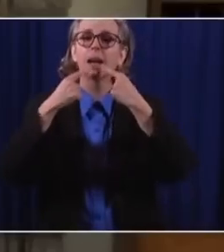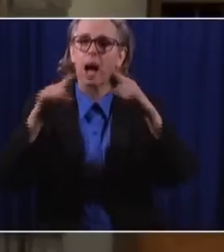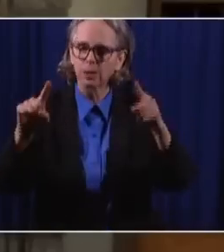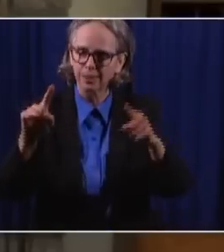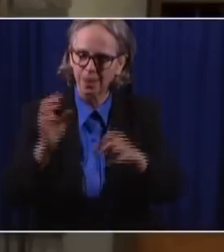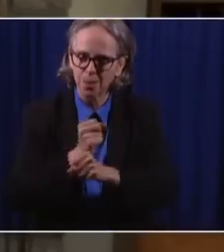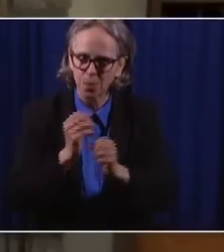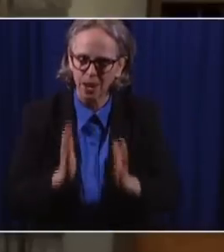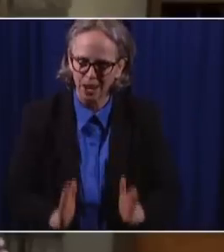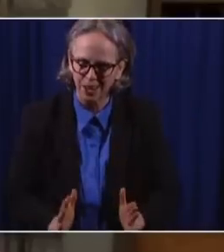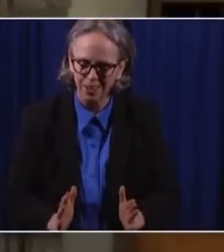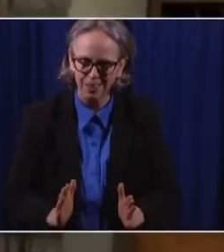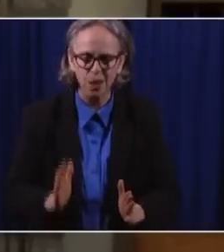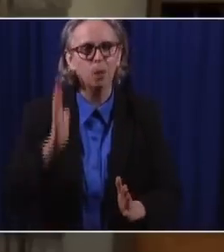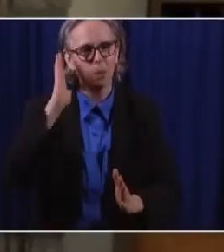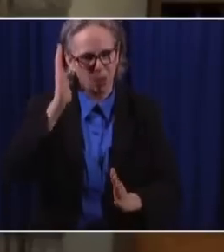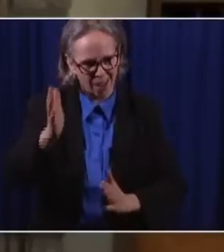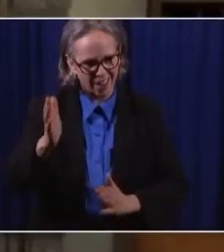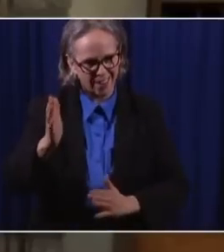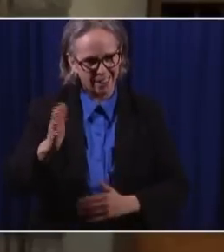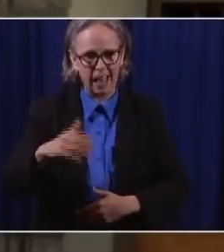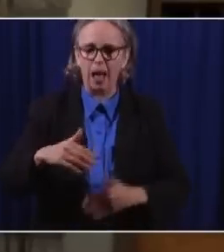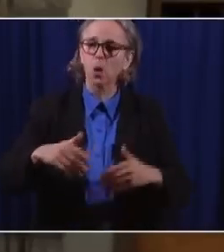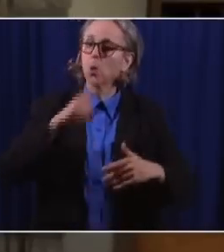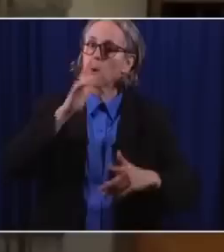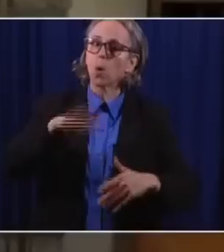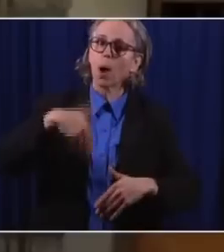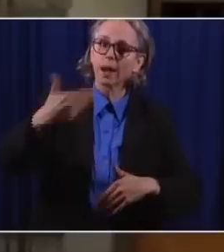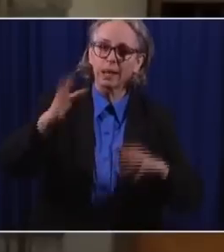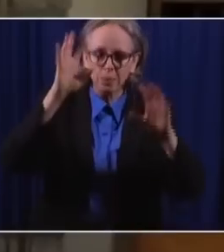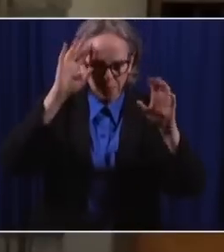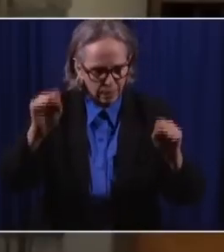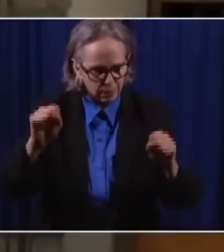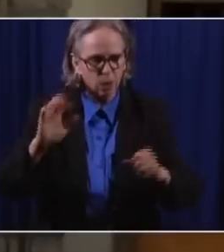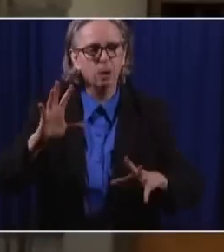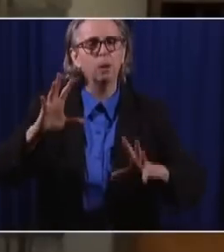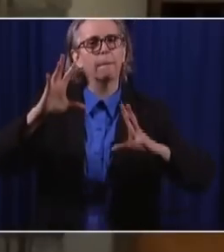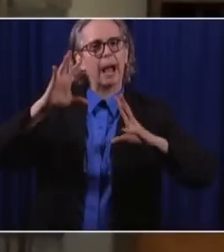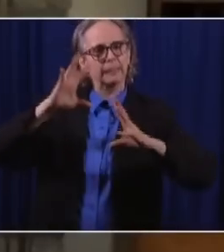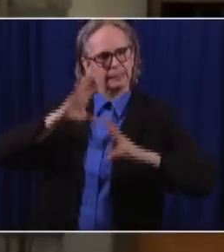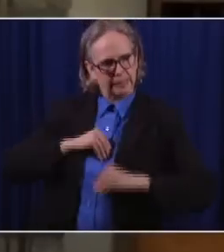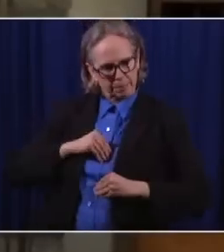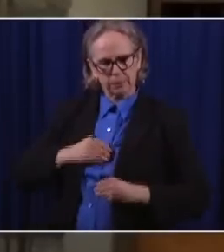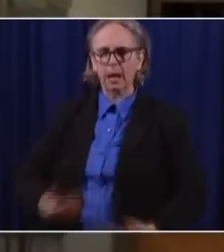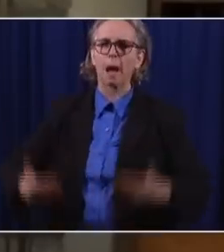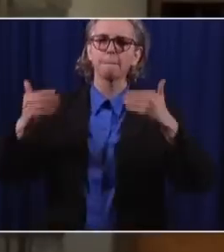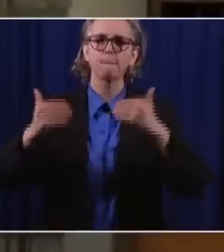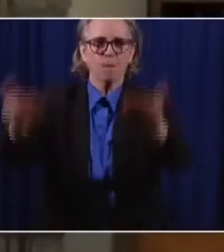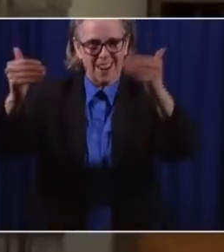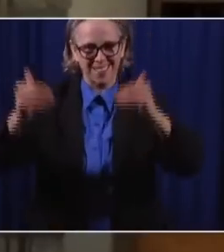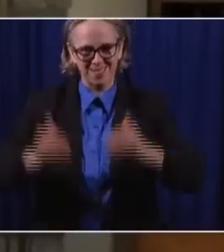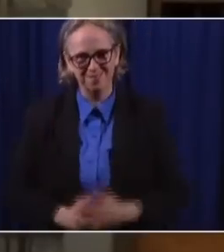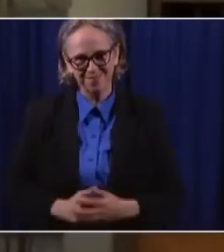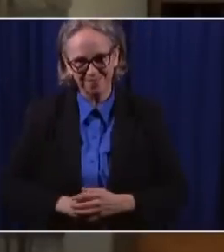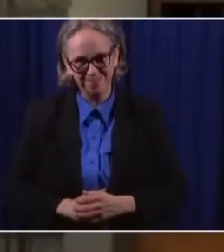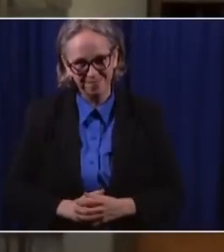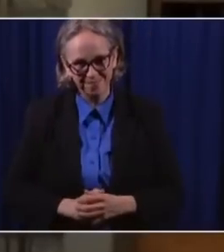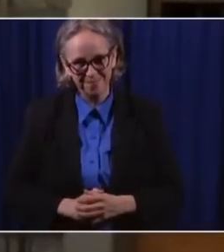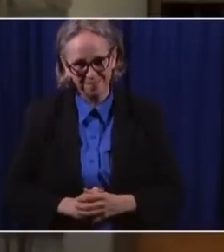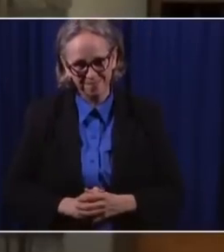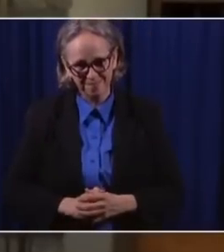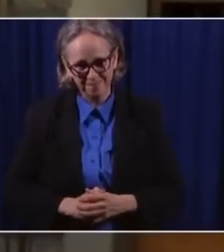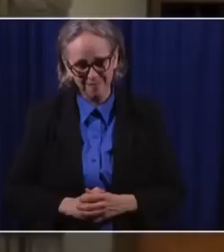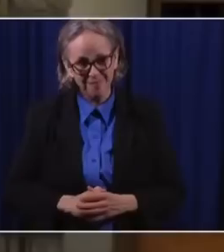is the president, then we will move on. And for Ohioans, my particular plea